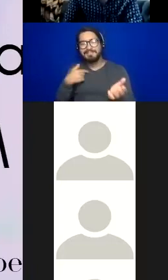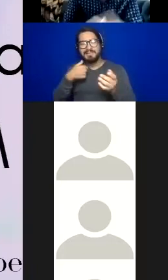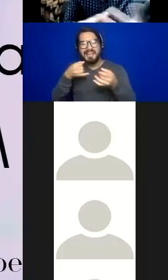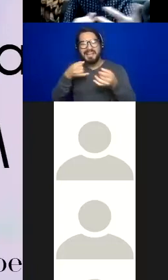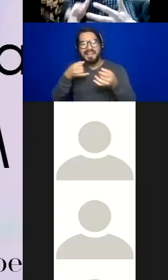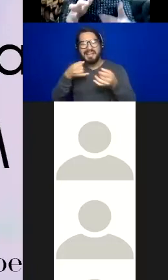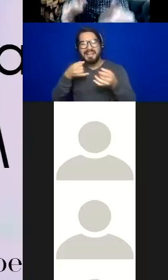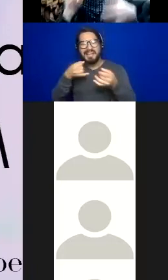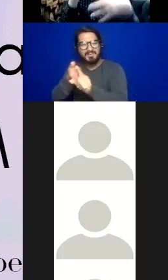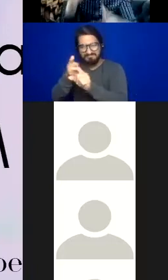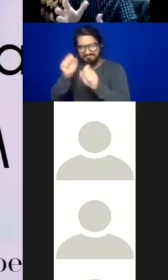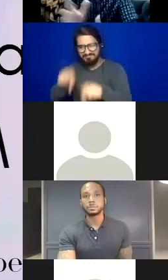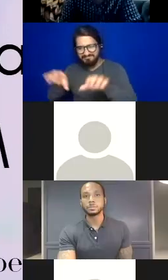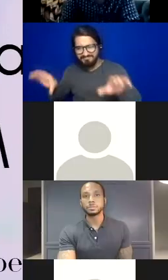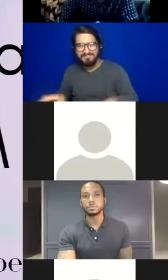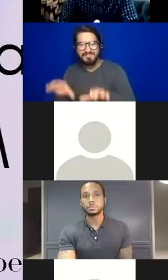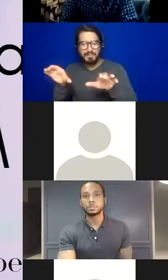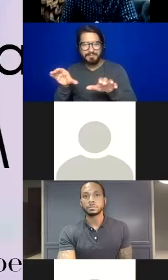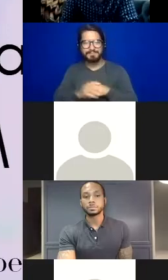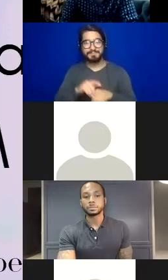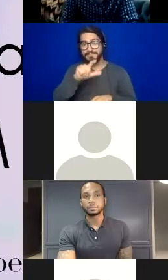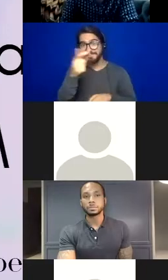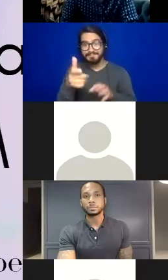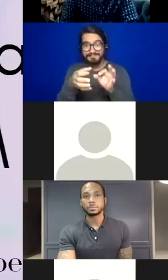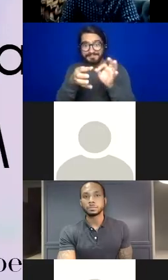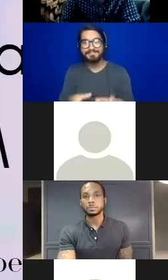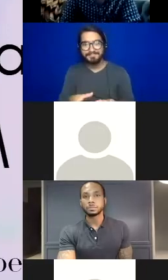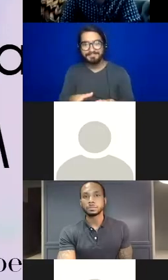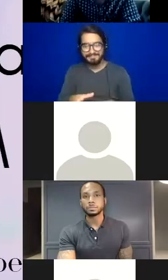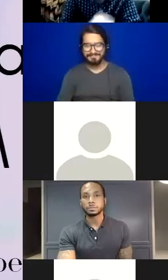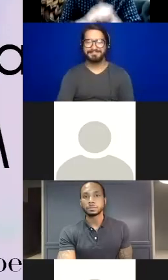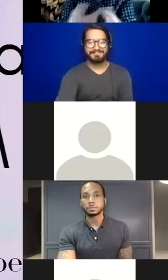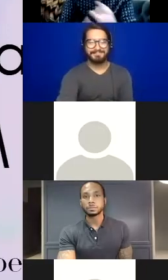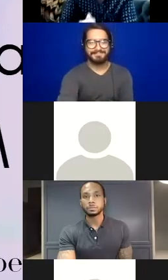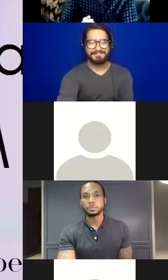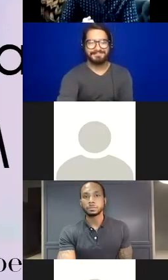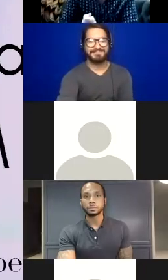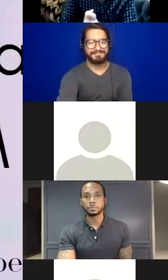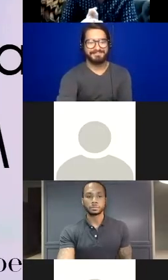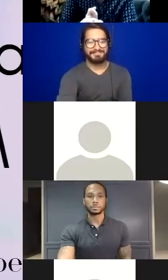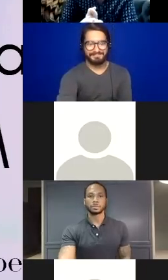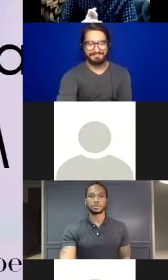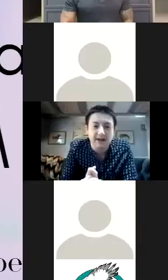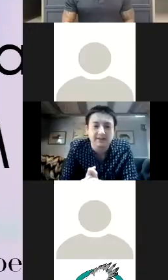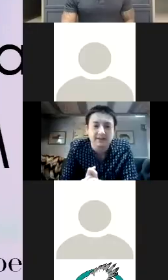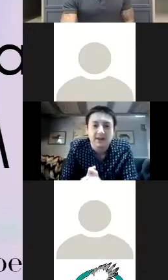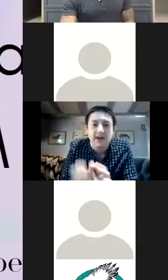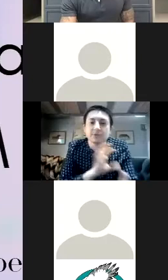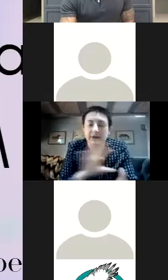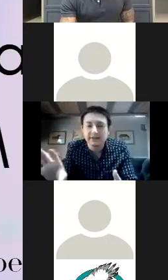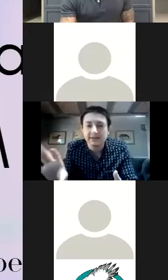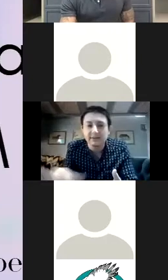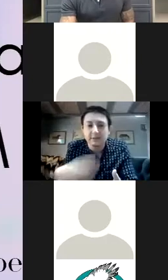time. So erasure poetry is a form of poetry where a poet takes an existing text